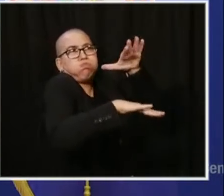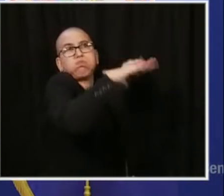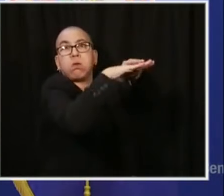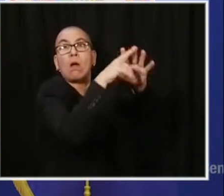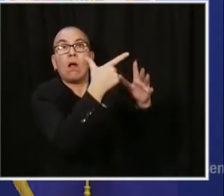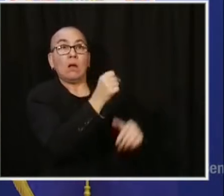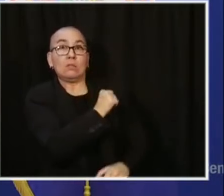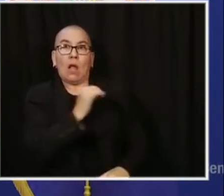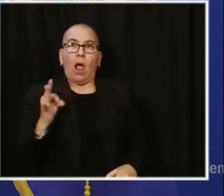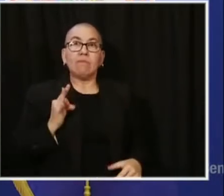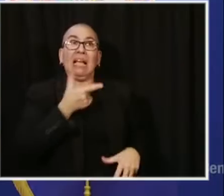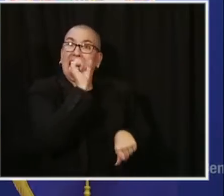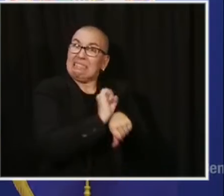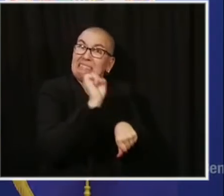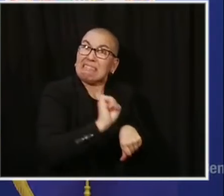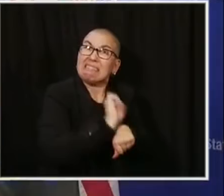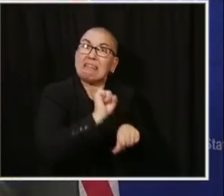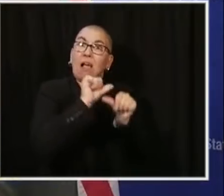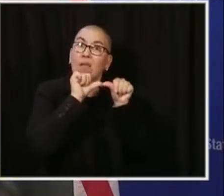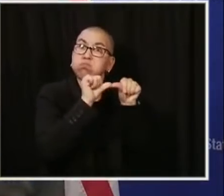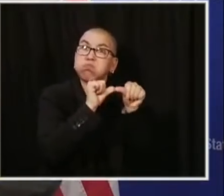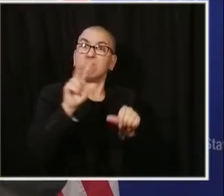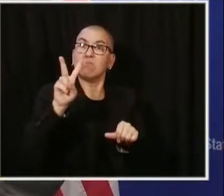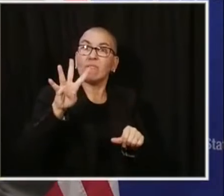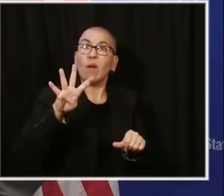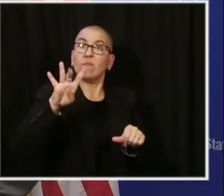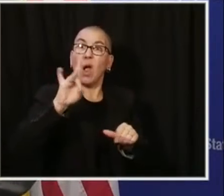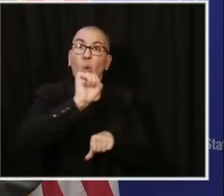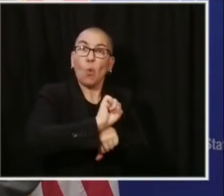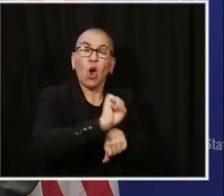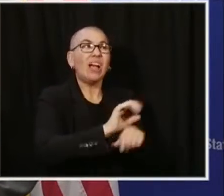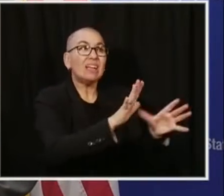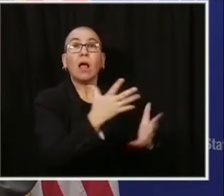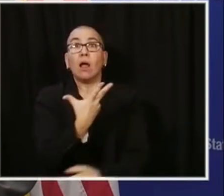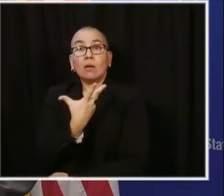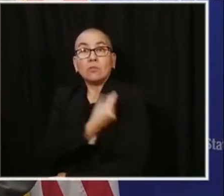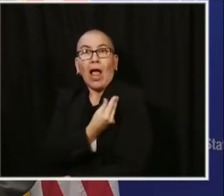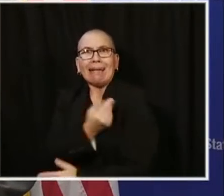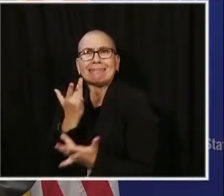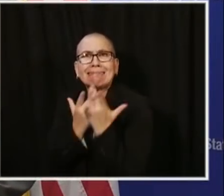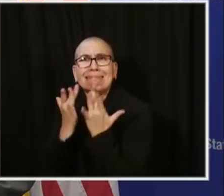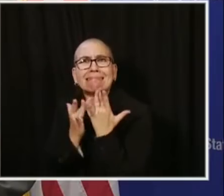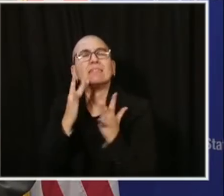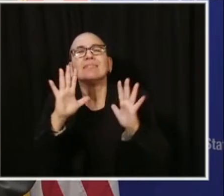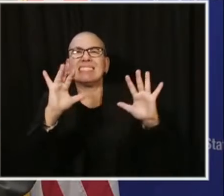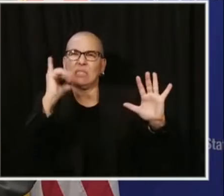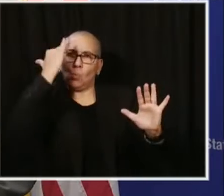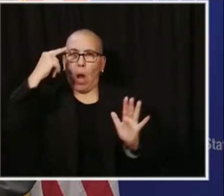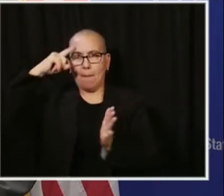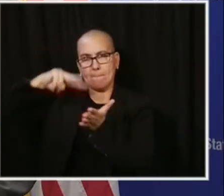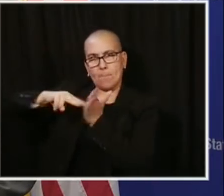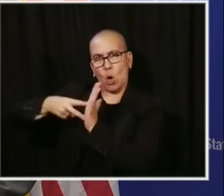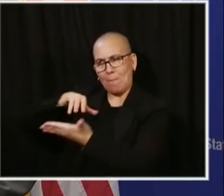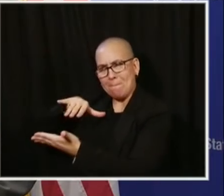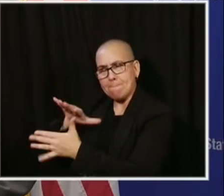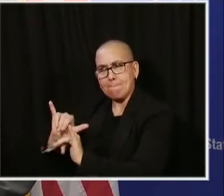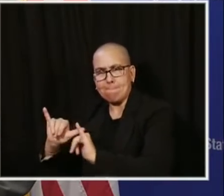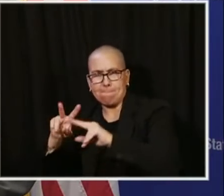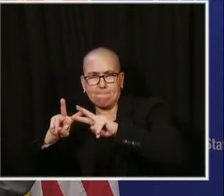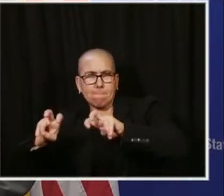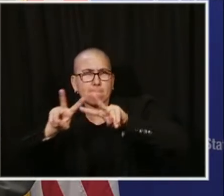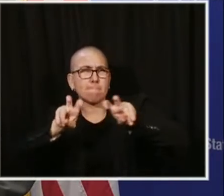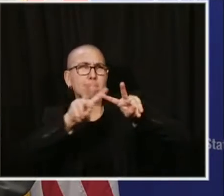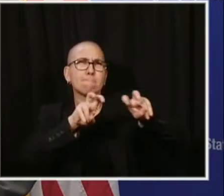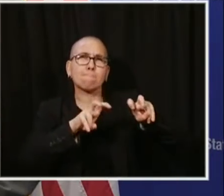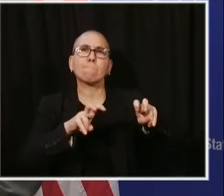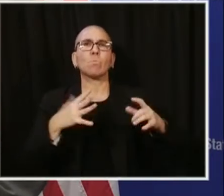to a vaccine. So here's what we're going to do today. We came to you early on and pledged to put out the data. We have probably one of